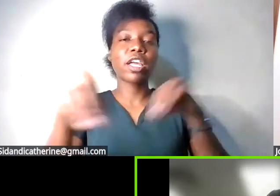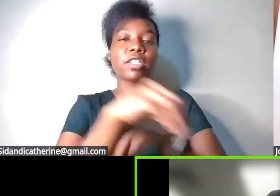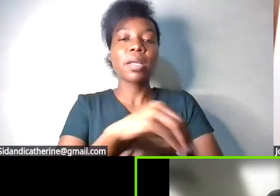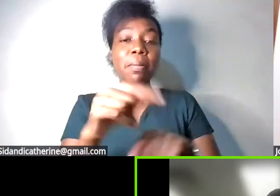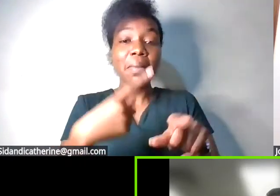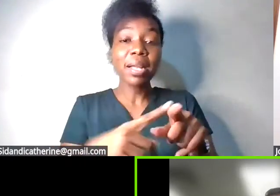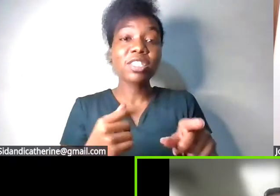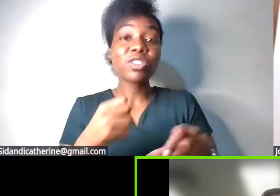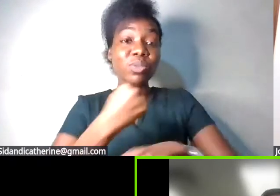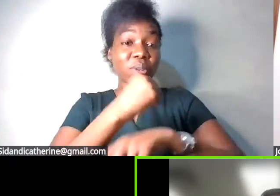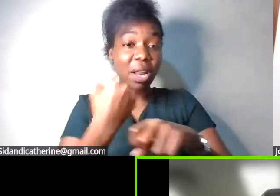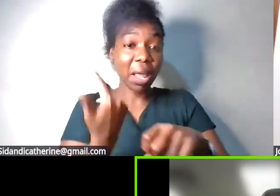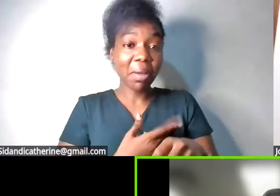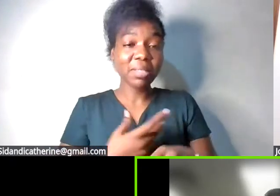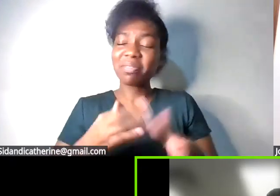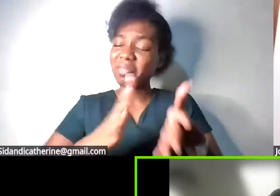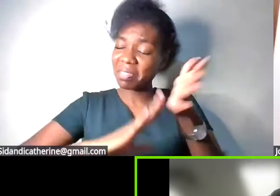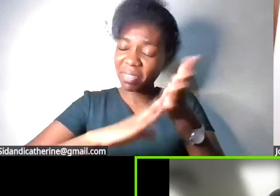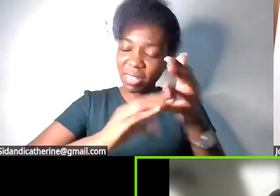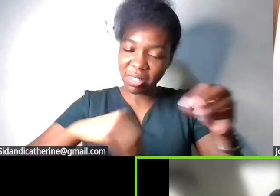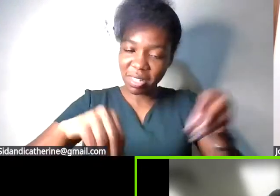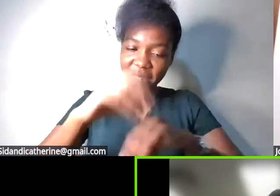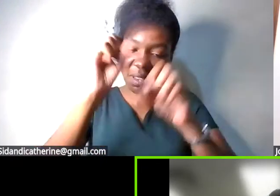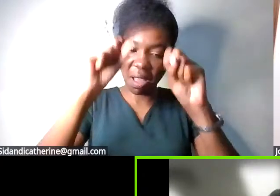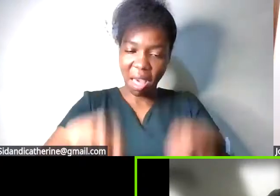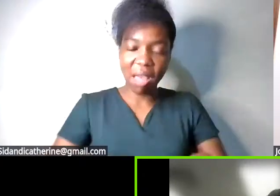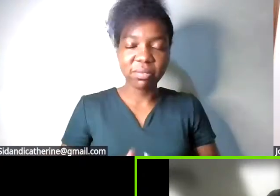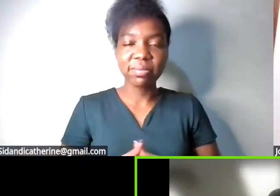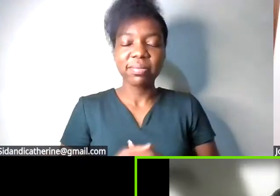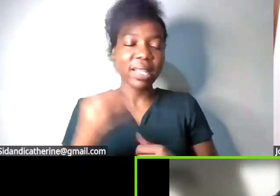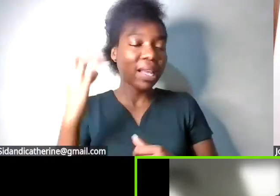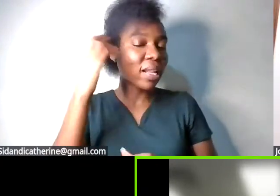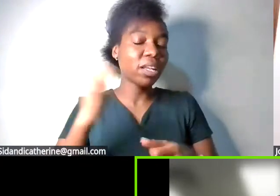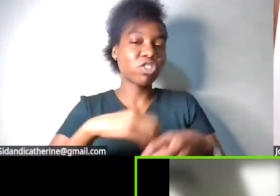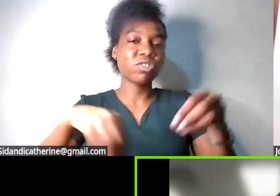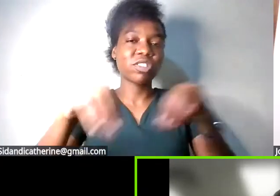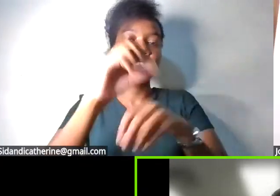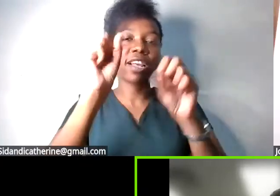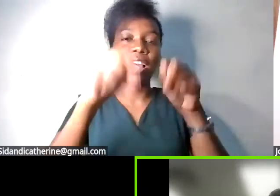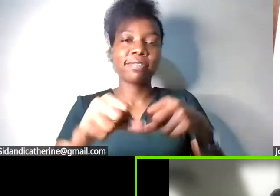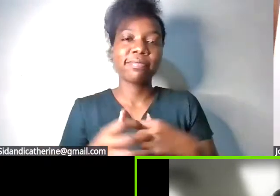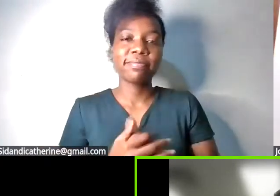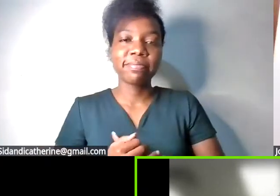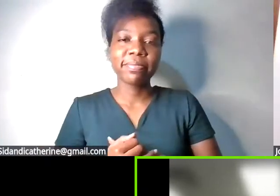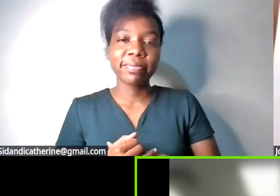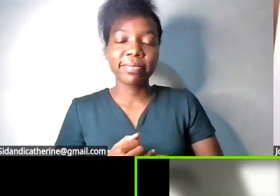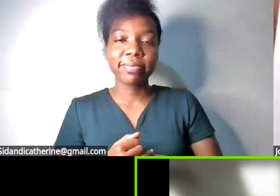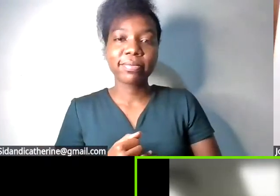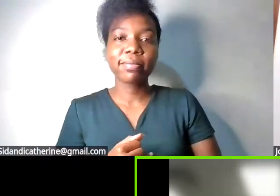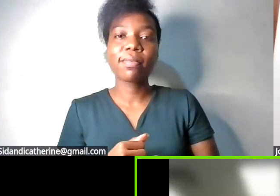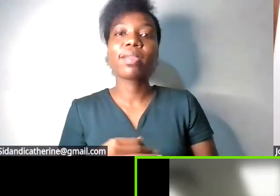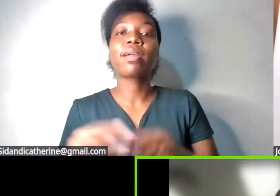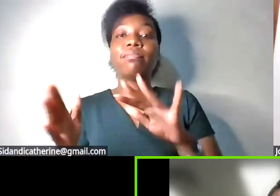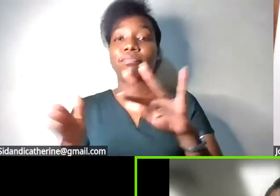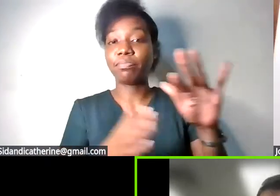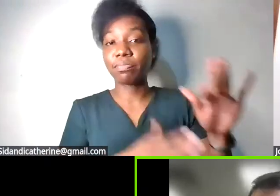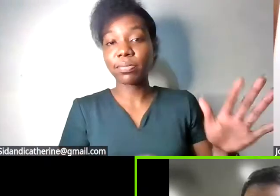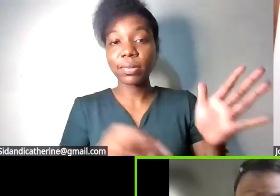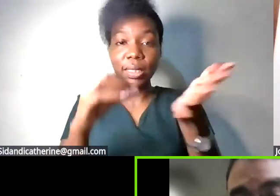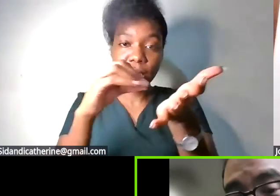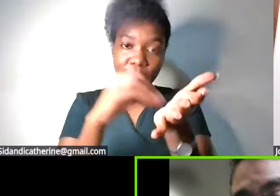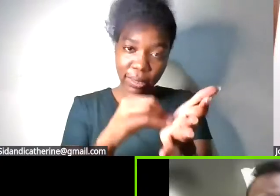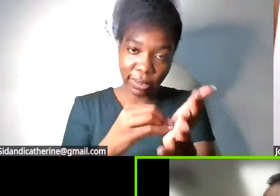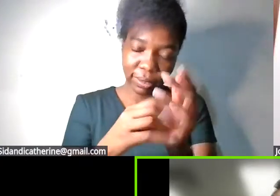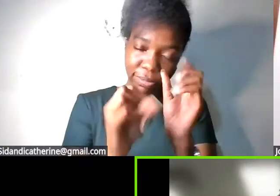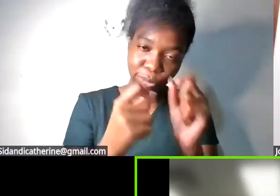very quickly and be able to kind of change careers. All right. It also, again, gives them that extra leg up